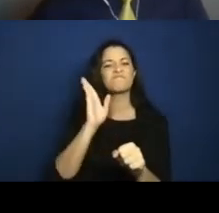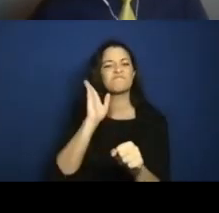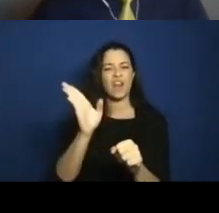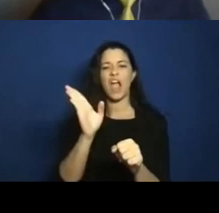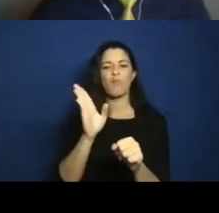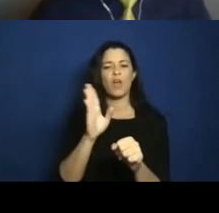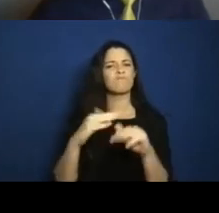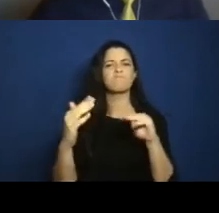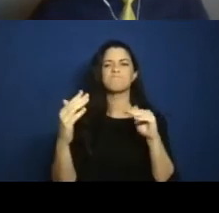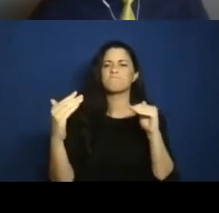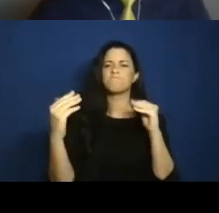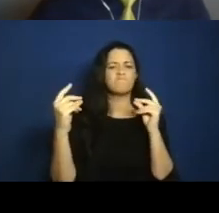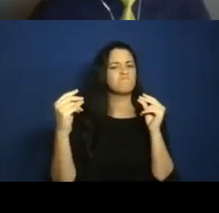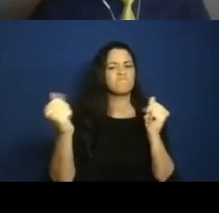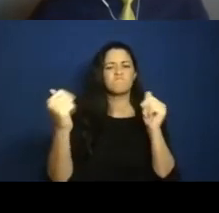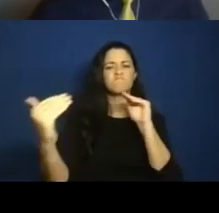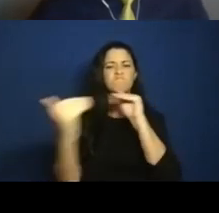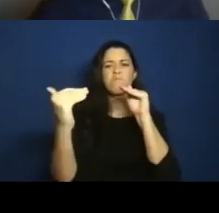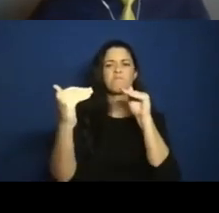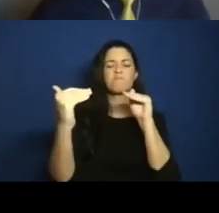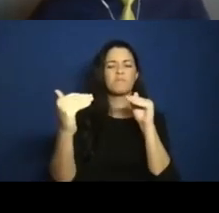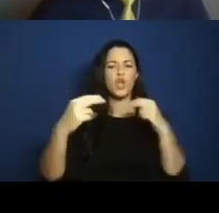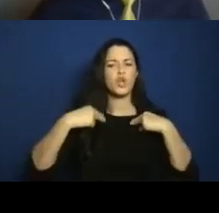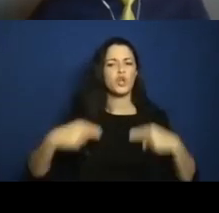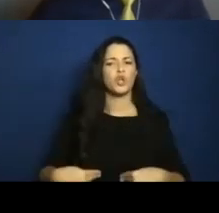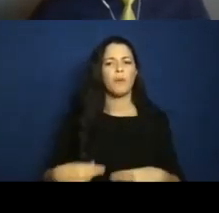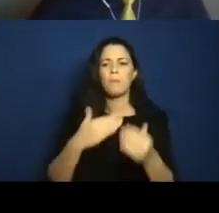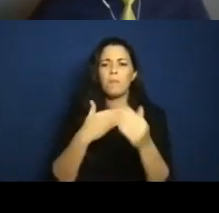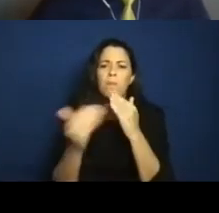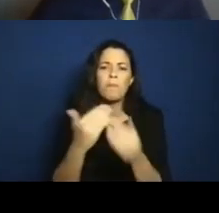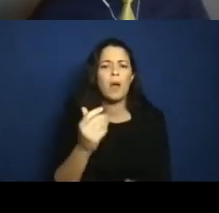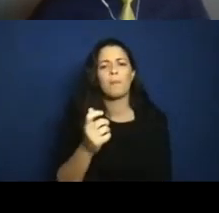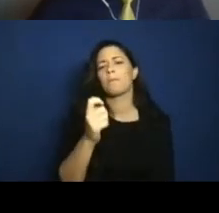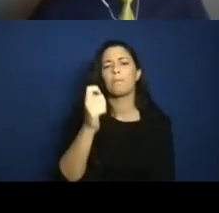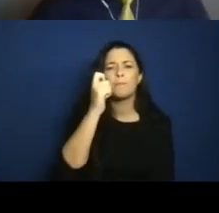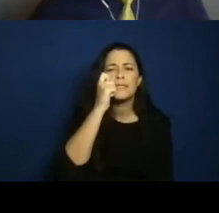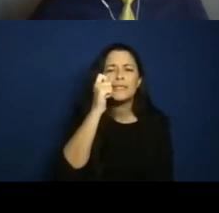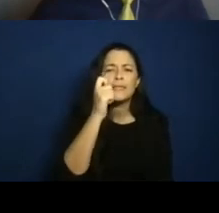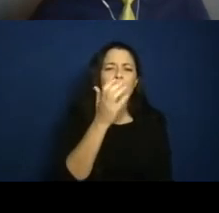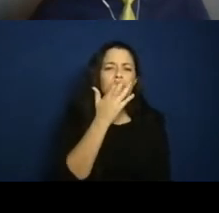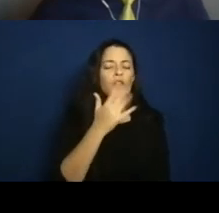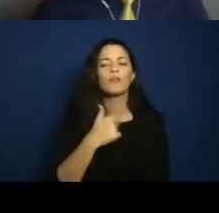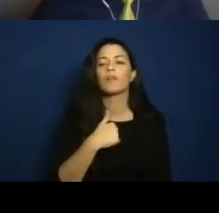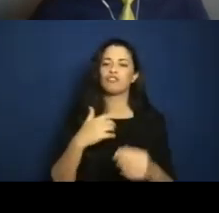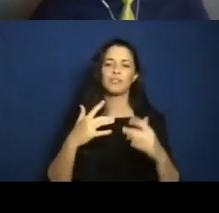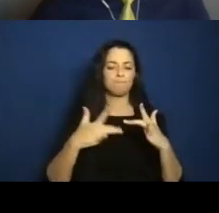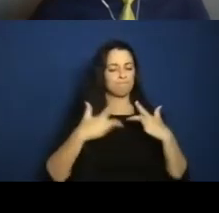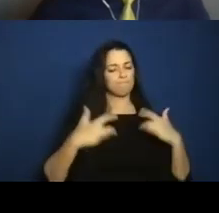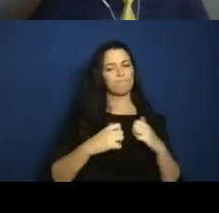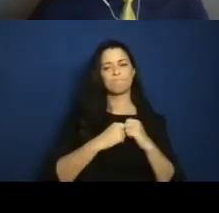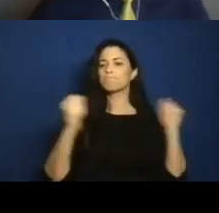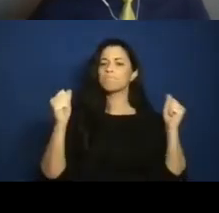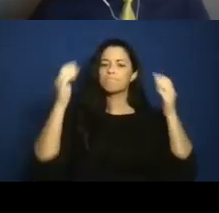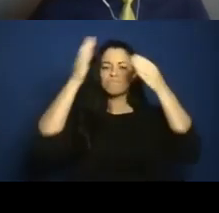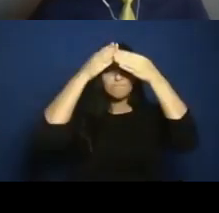human. Regardless of skin color, I just went in with that mindset, with the heart to see everyone as human and to present